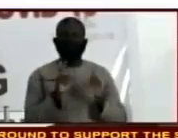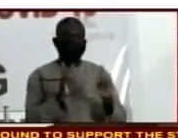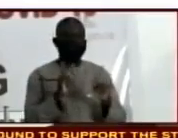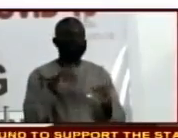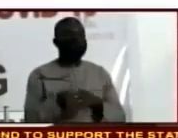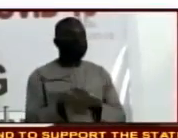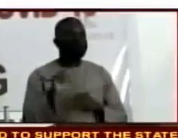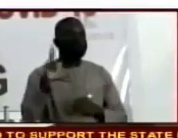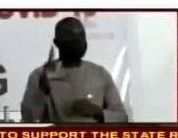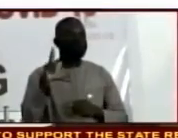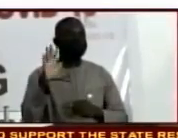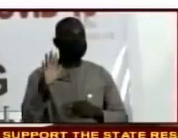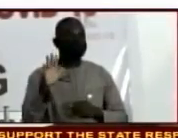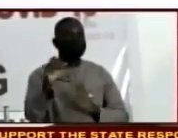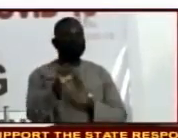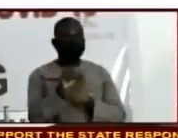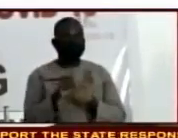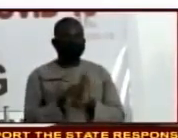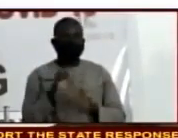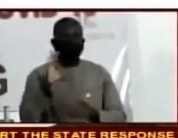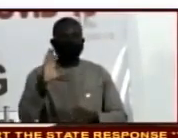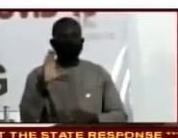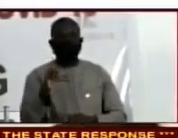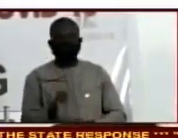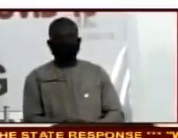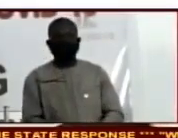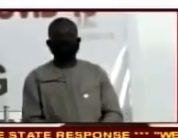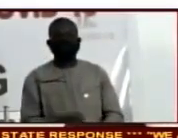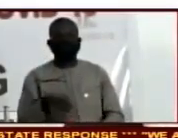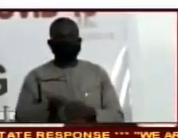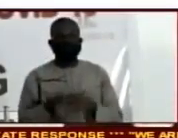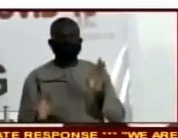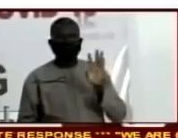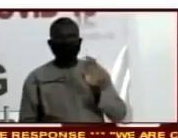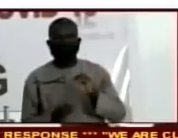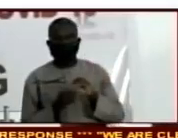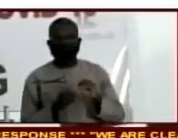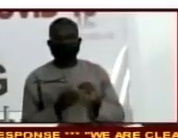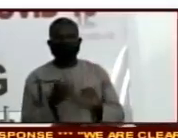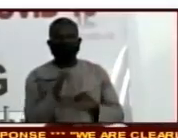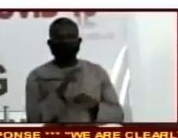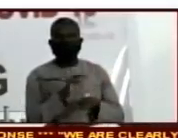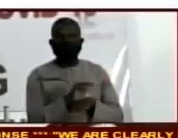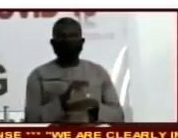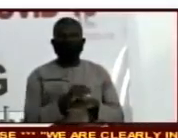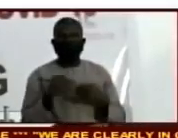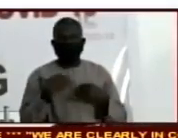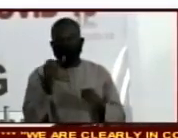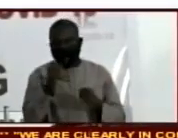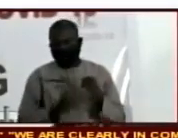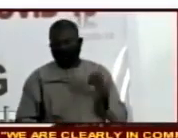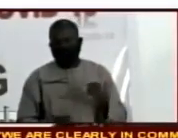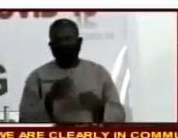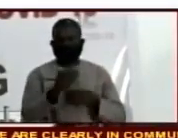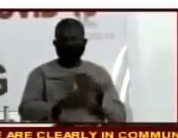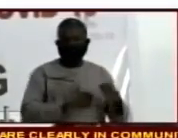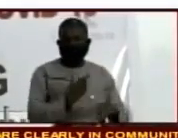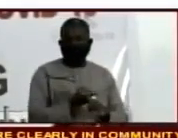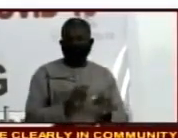states and the FCT. In addition, the ministry has finalized processes for the